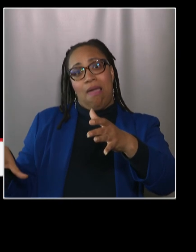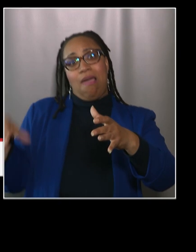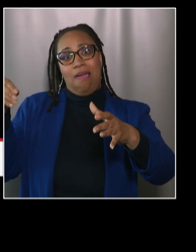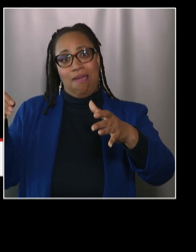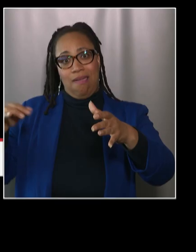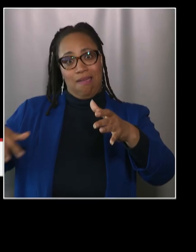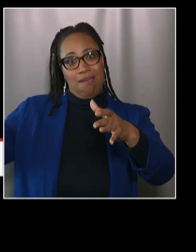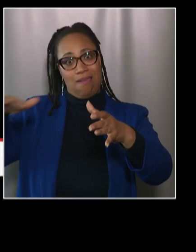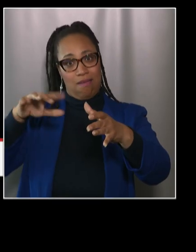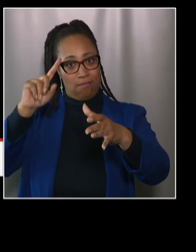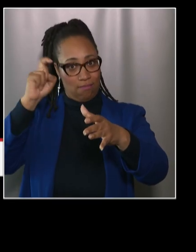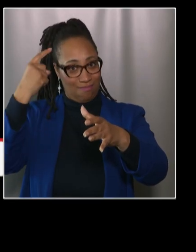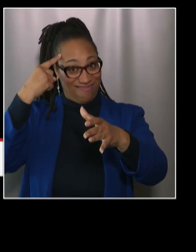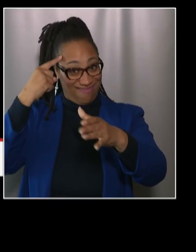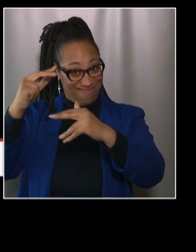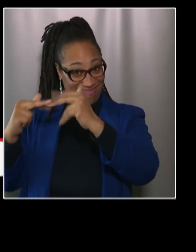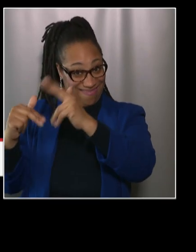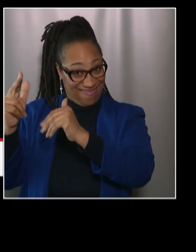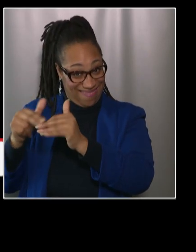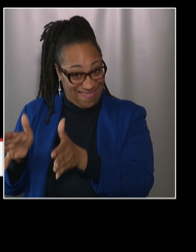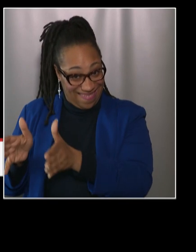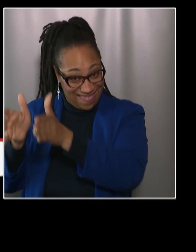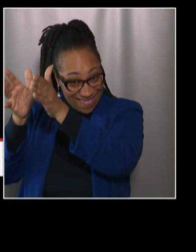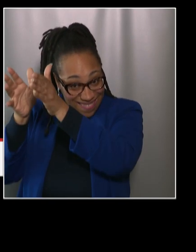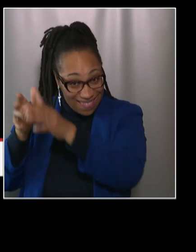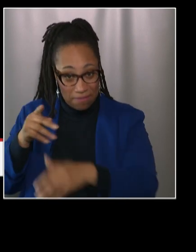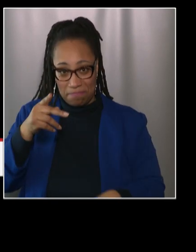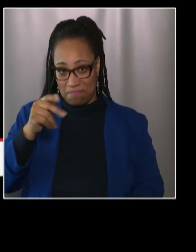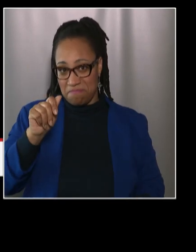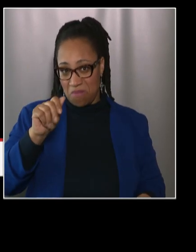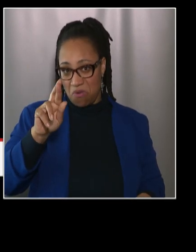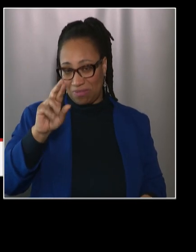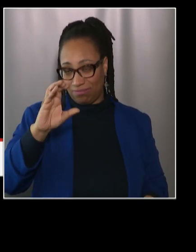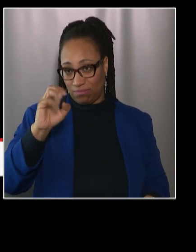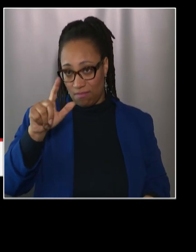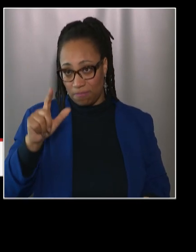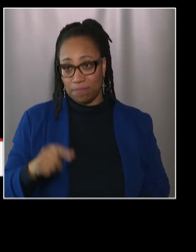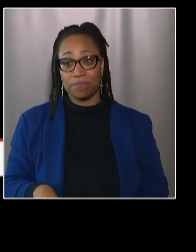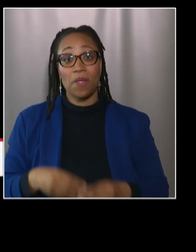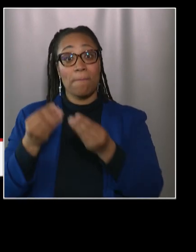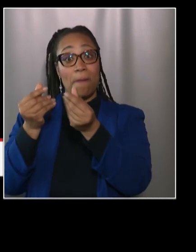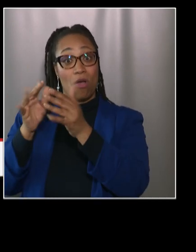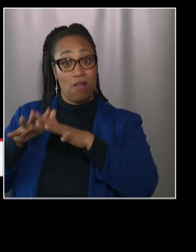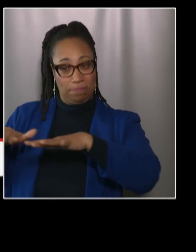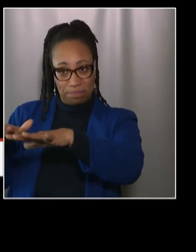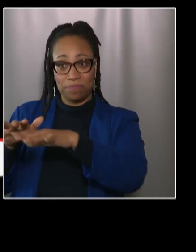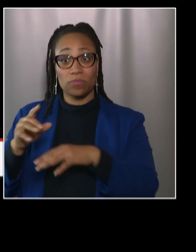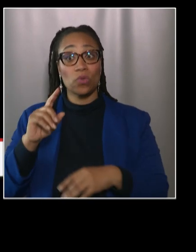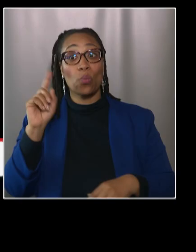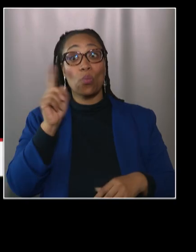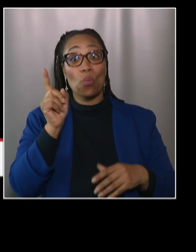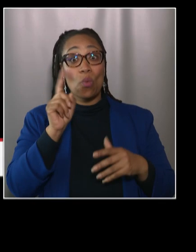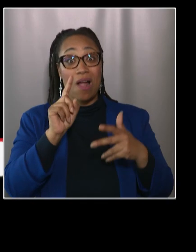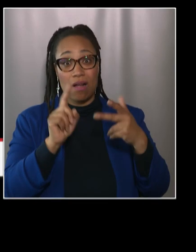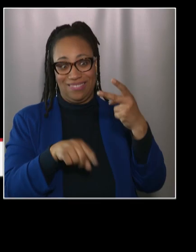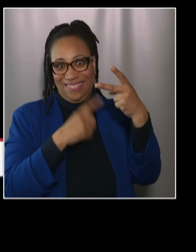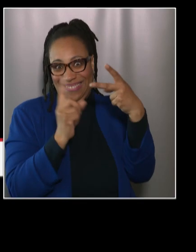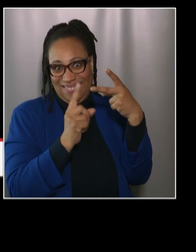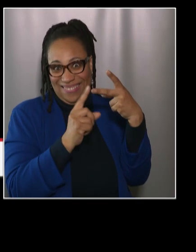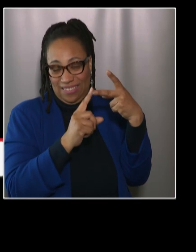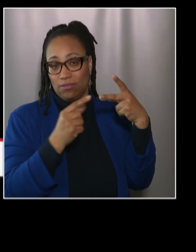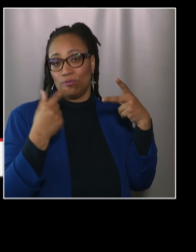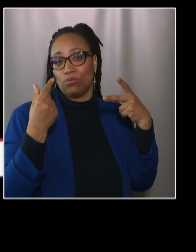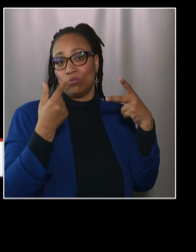The second opportunity includes properties along Georgia Avenue that border Emory Heights and the